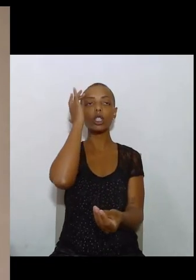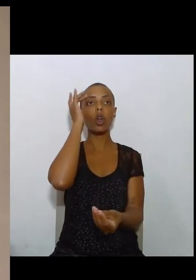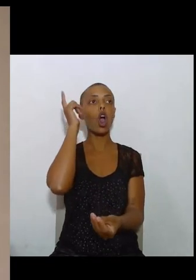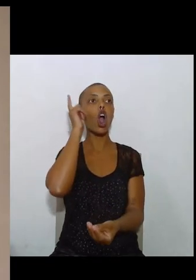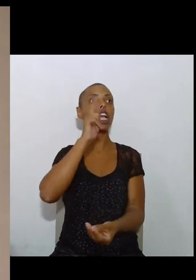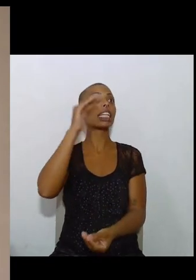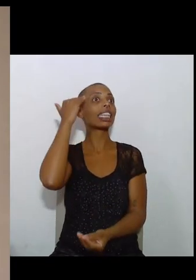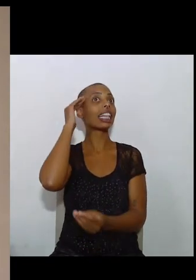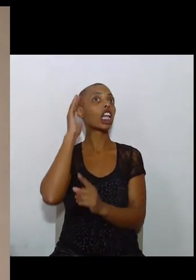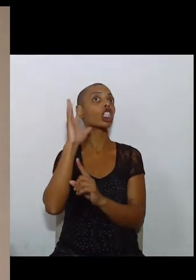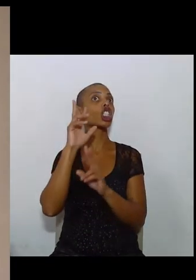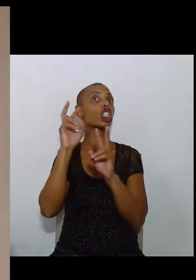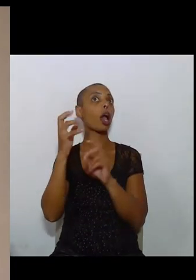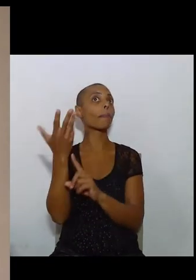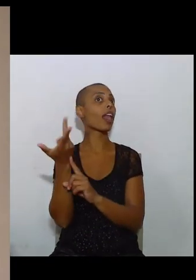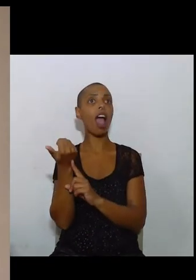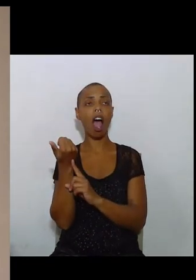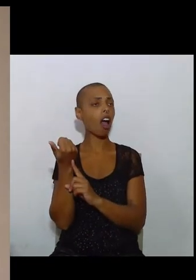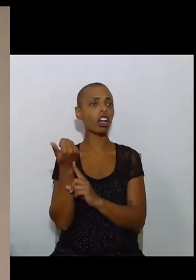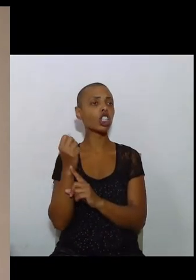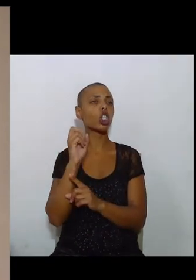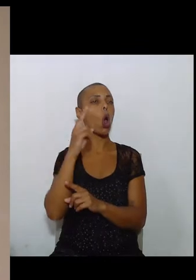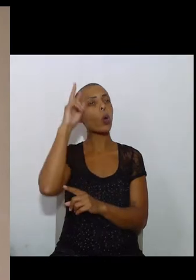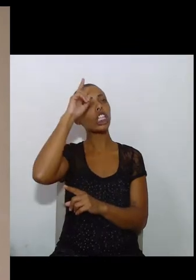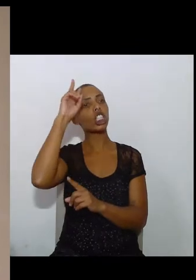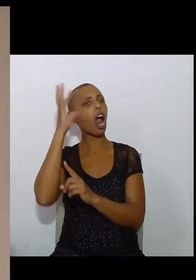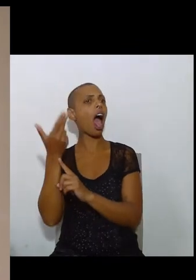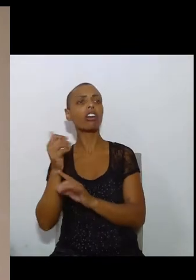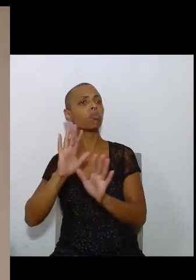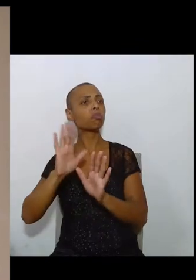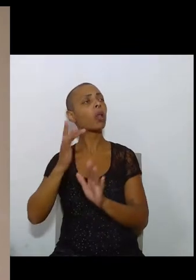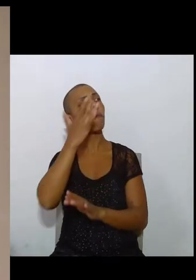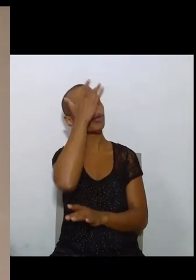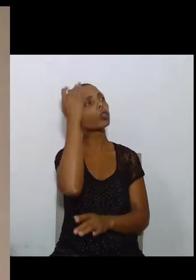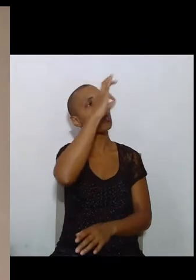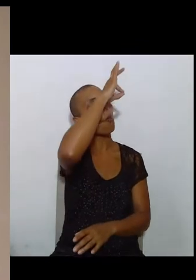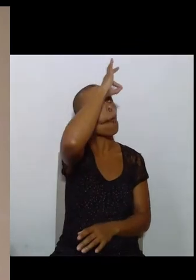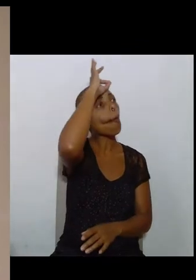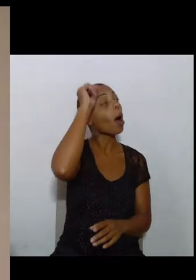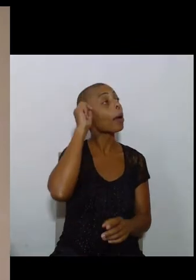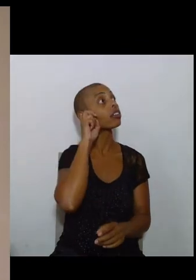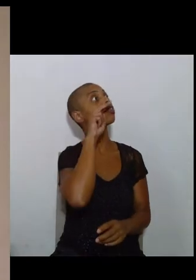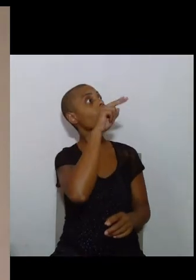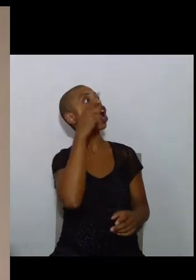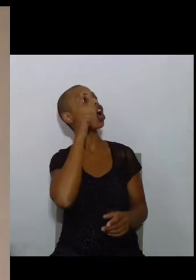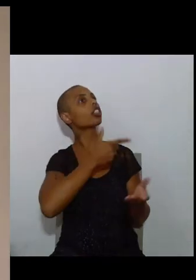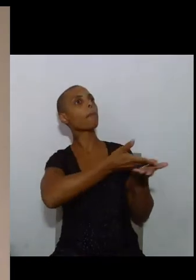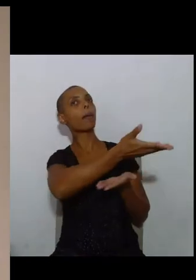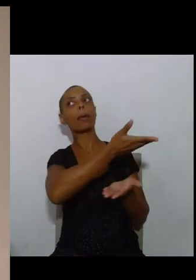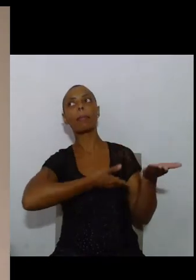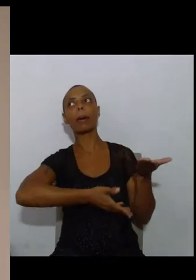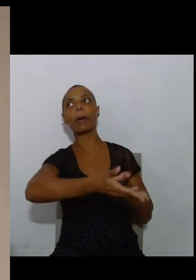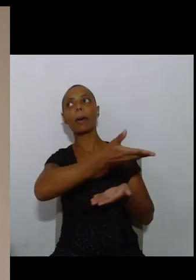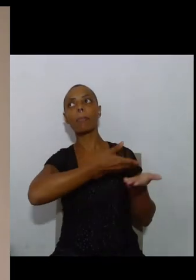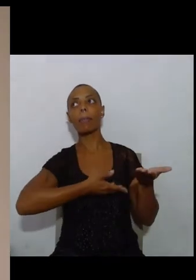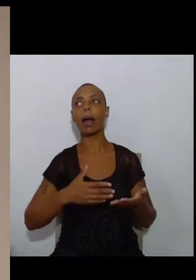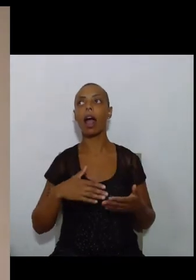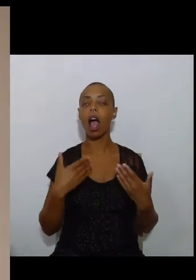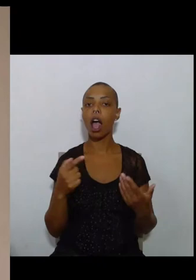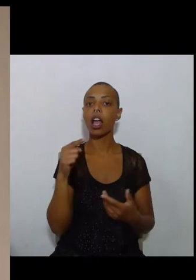that's not directed or addressed only to people who can understand the history of Art and